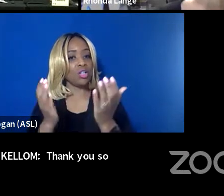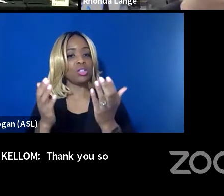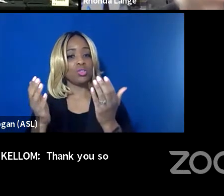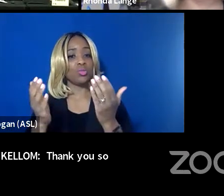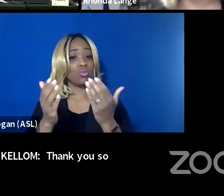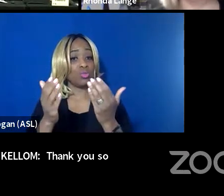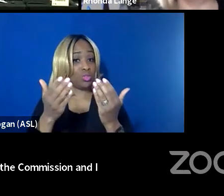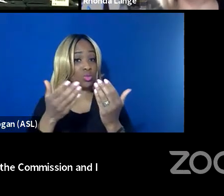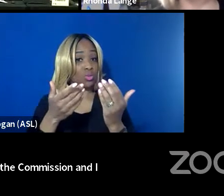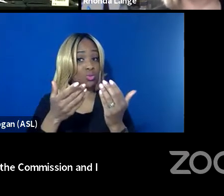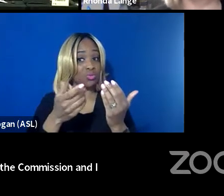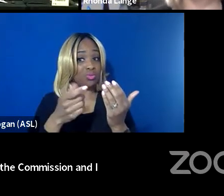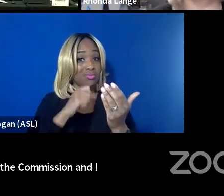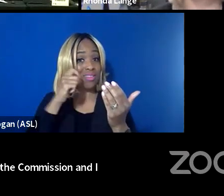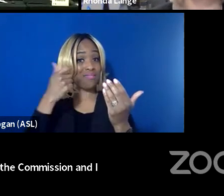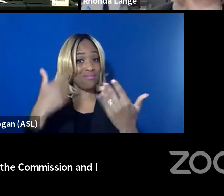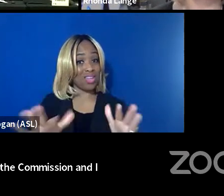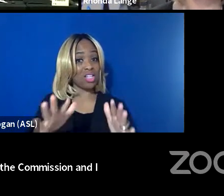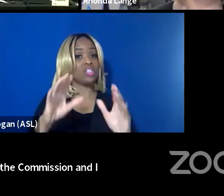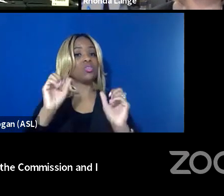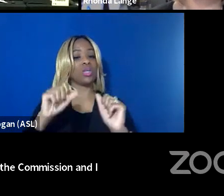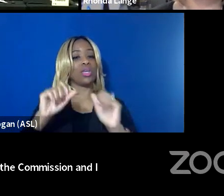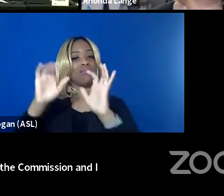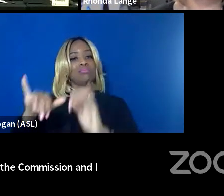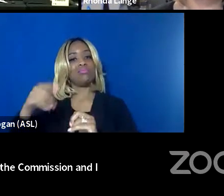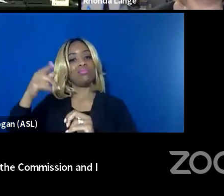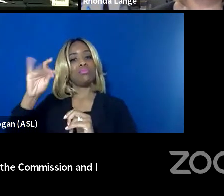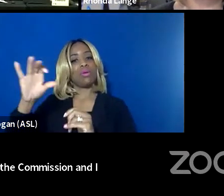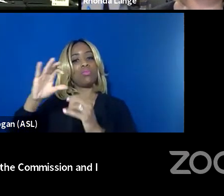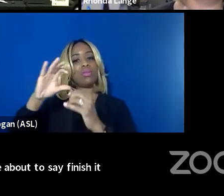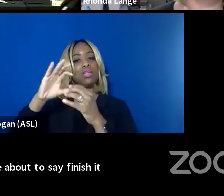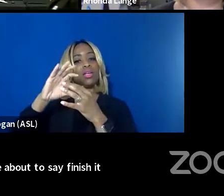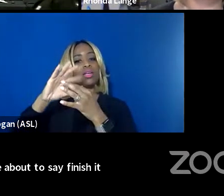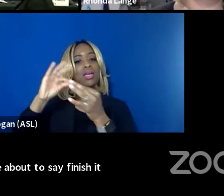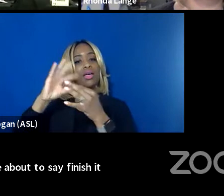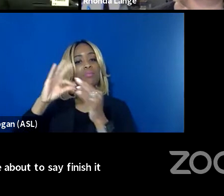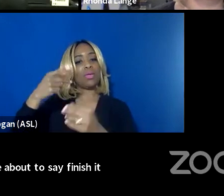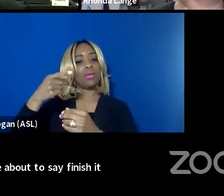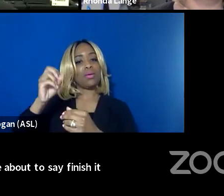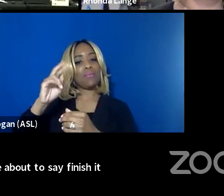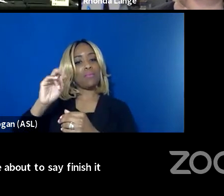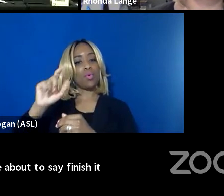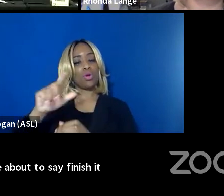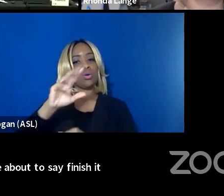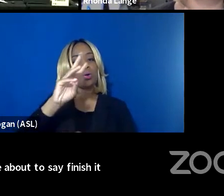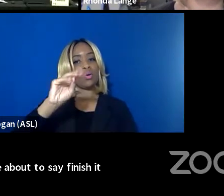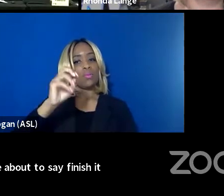to say, finish it on the public comment portal at